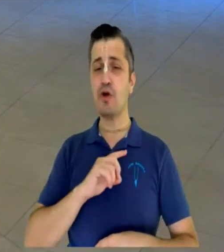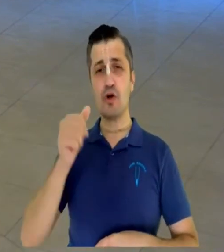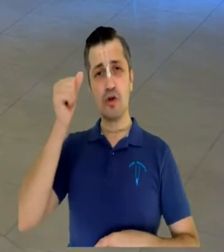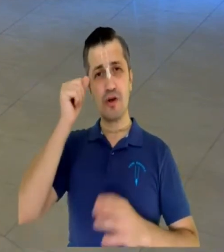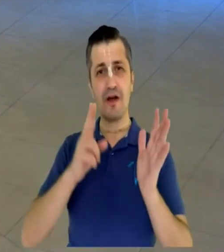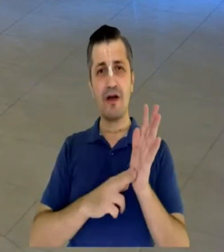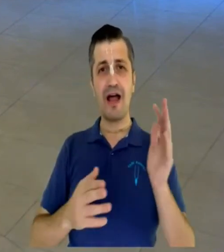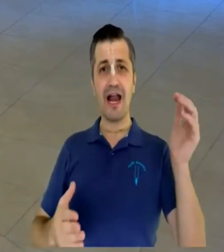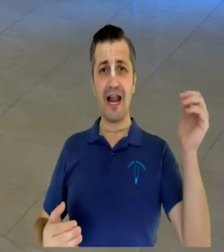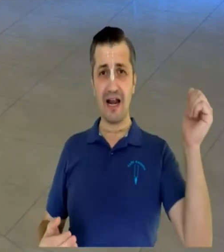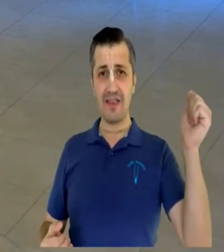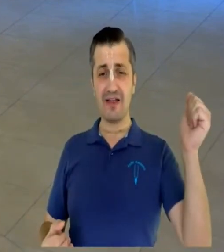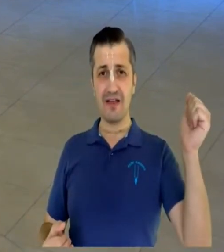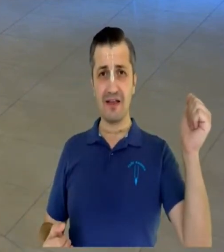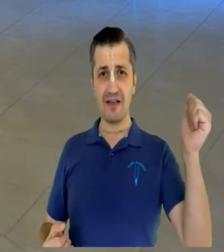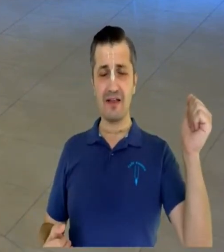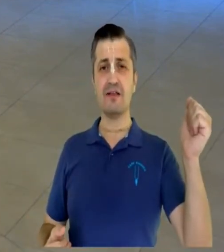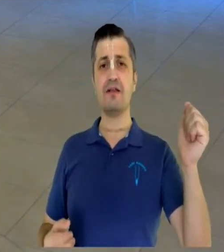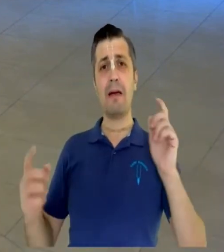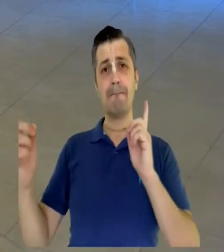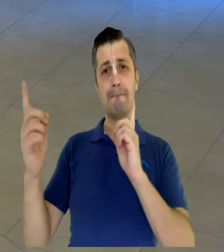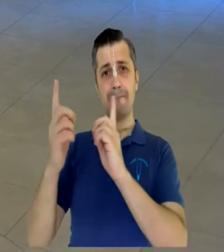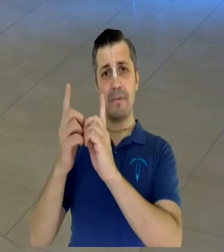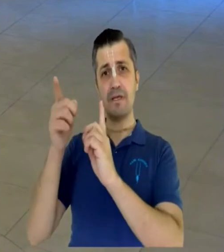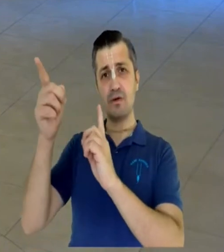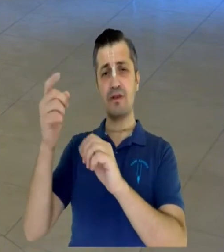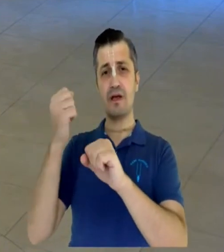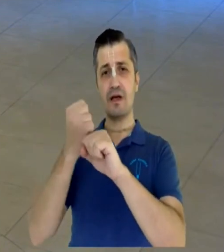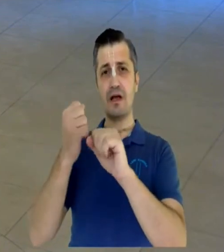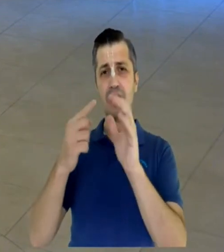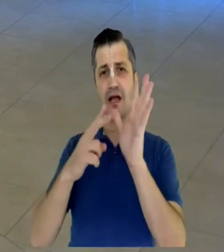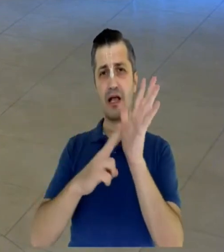singer, and he was invited to